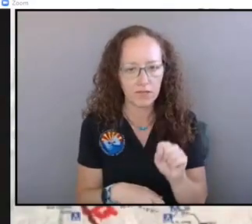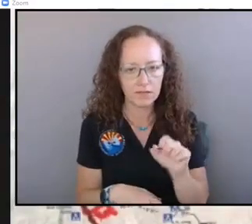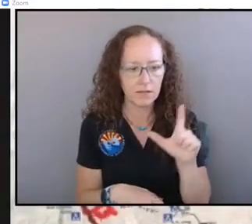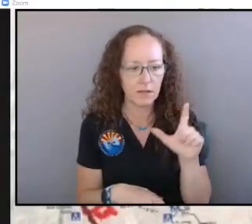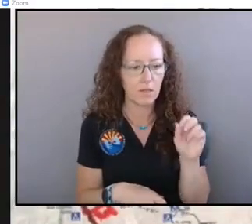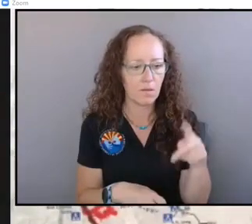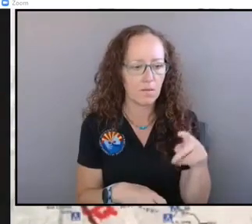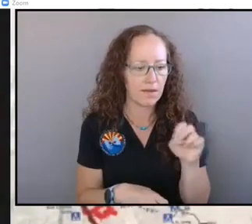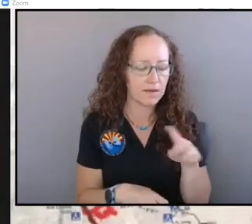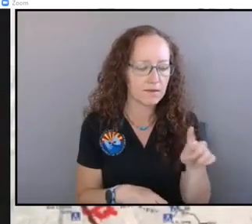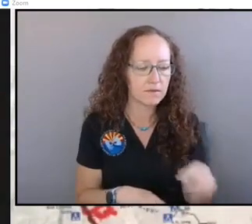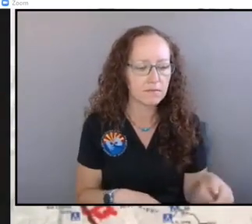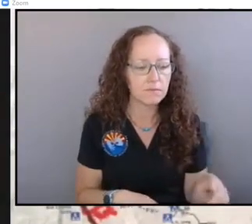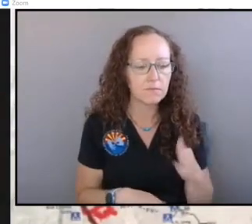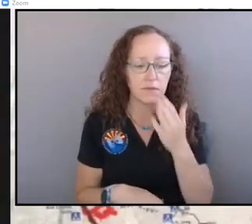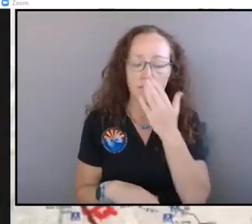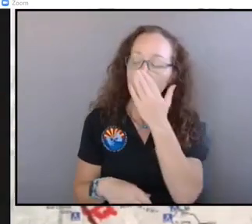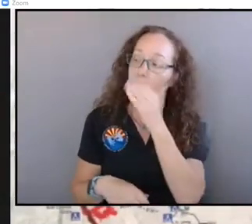Good evening.